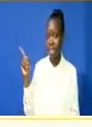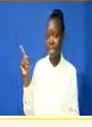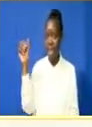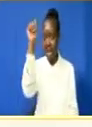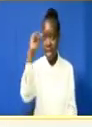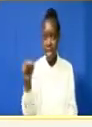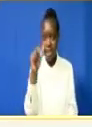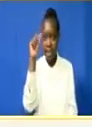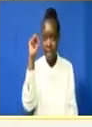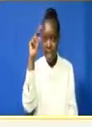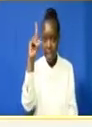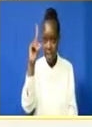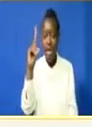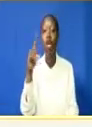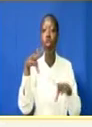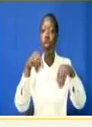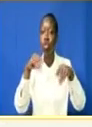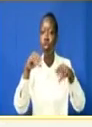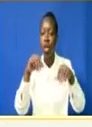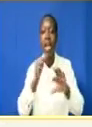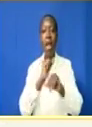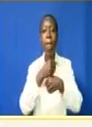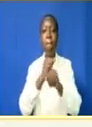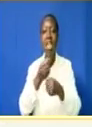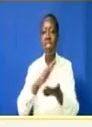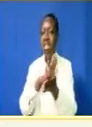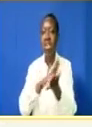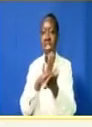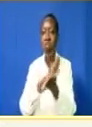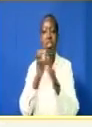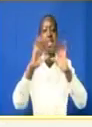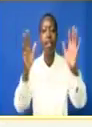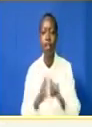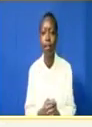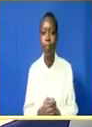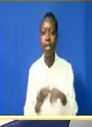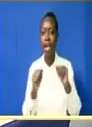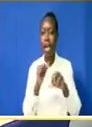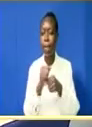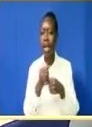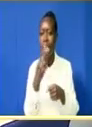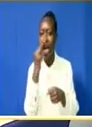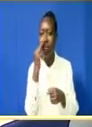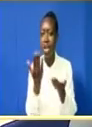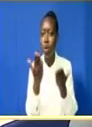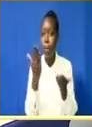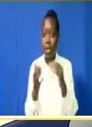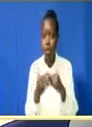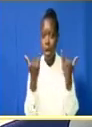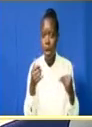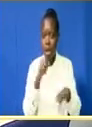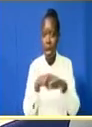ribbons. Mm. Clay makes longest. Mm-hmm. Sand makes no ribbons. Can I make a funny comparison? Uh-huh. So comparing